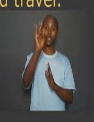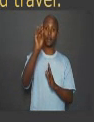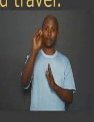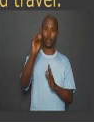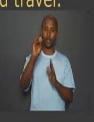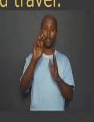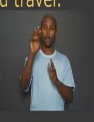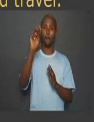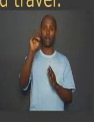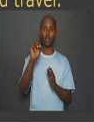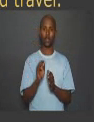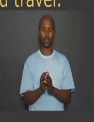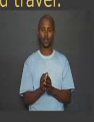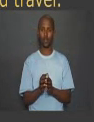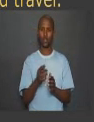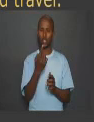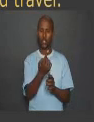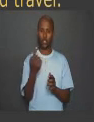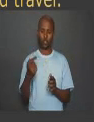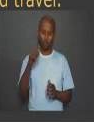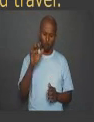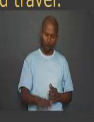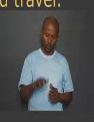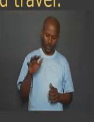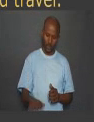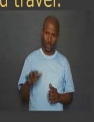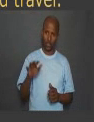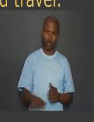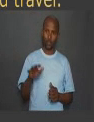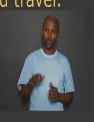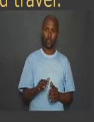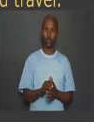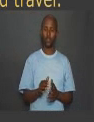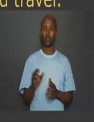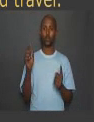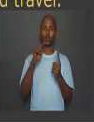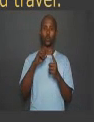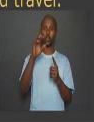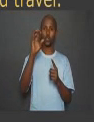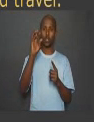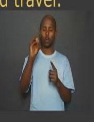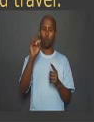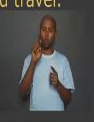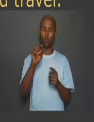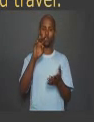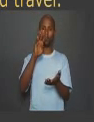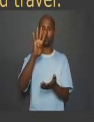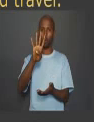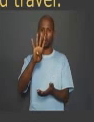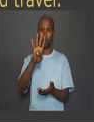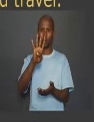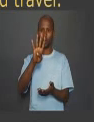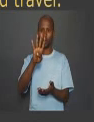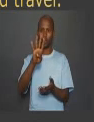meters. In each bounce, it rebounds to 0.4 of